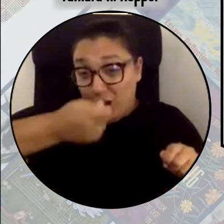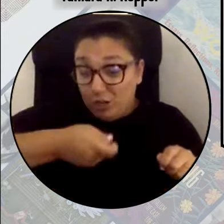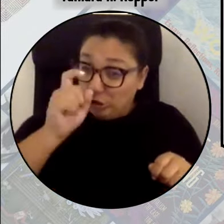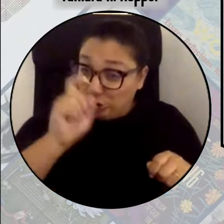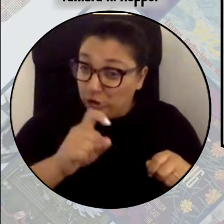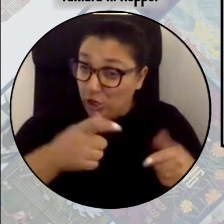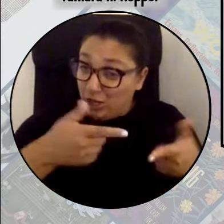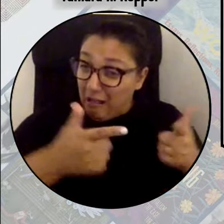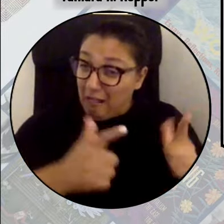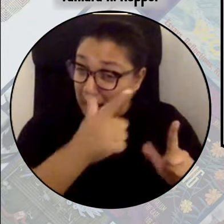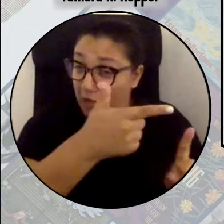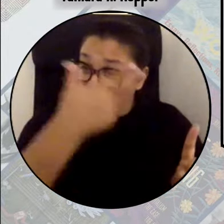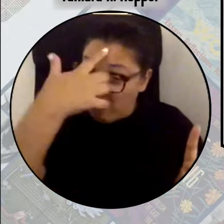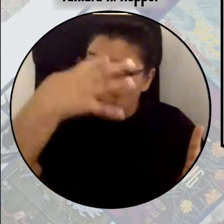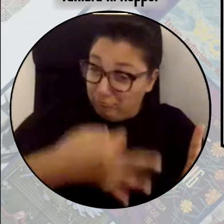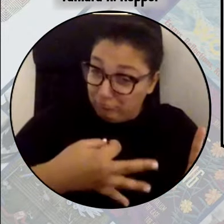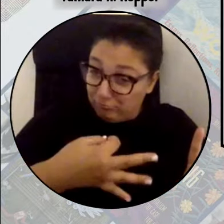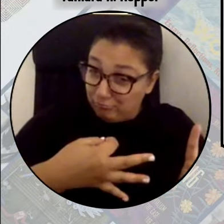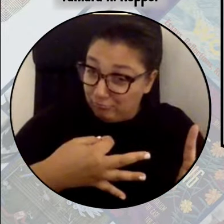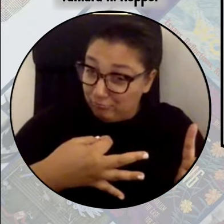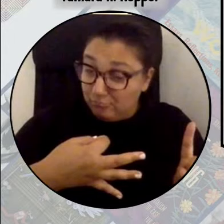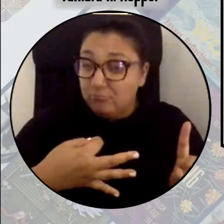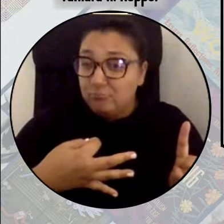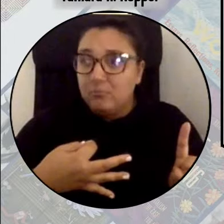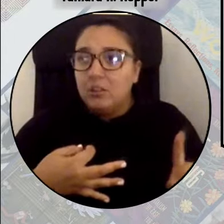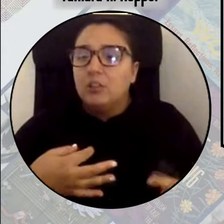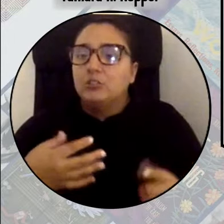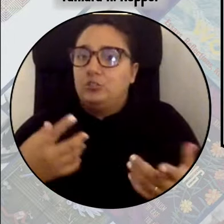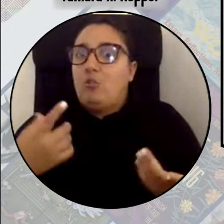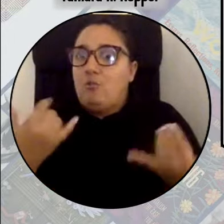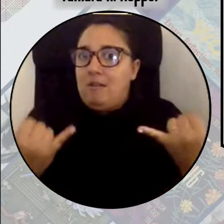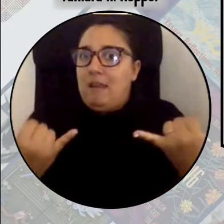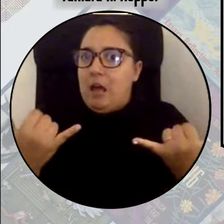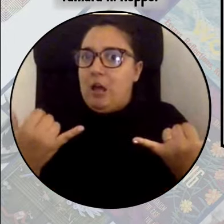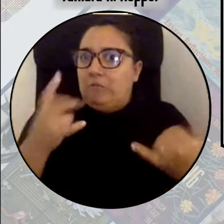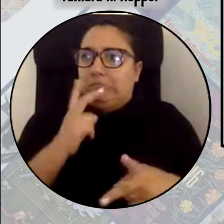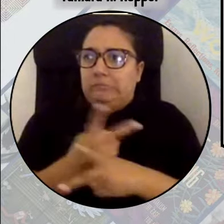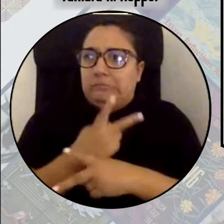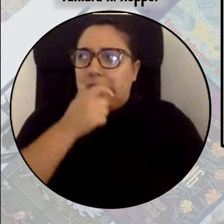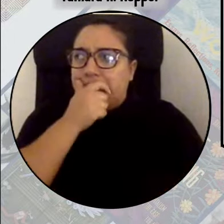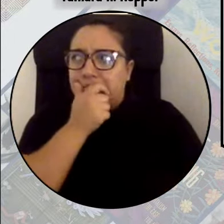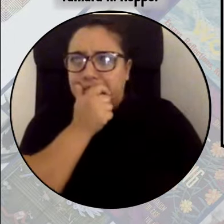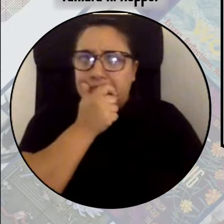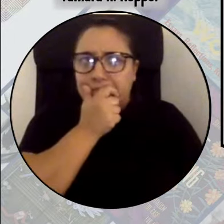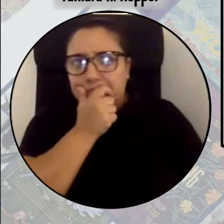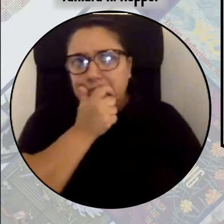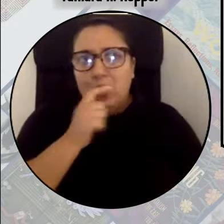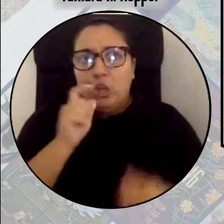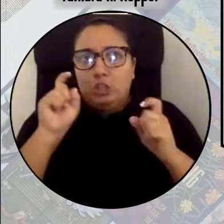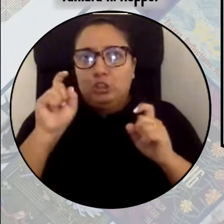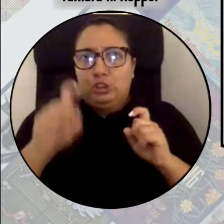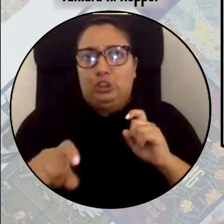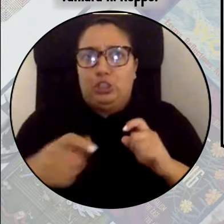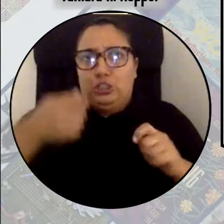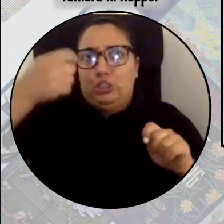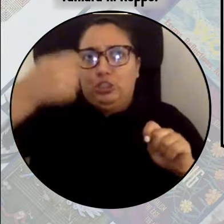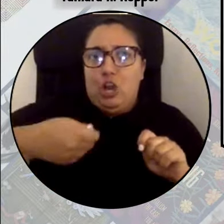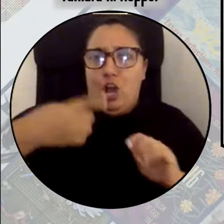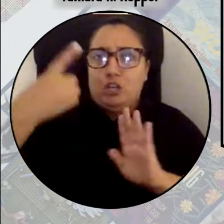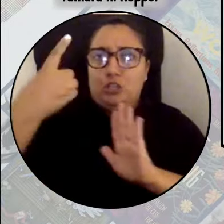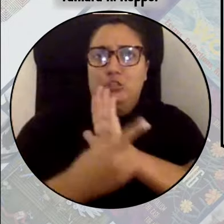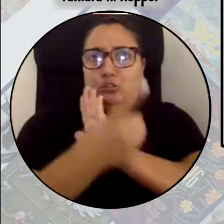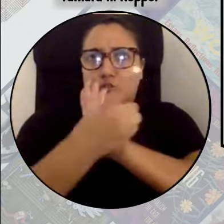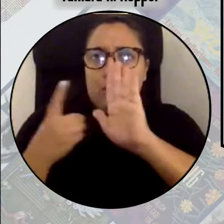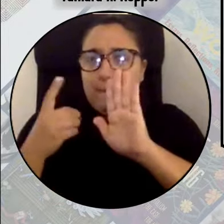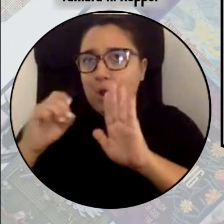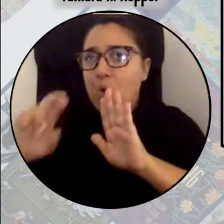right? But it's kind of like, do you get discrimination from a judge or do you get a mandatory minimum? These are terrible choices. We deserve better